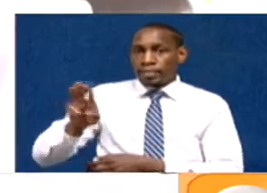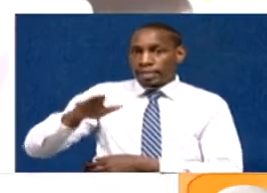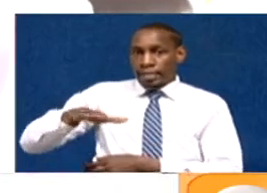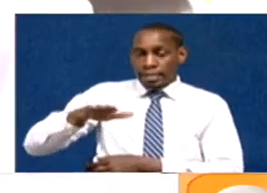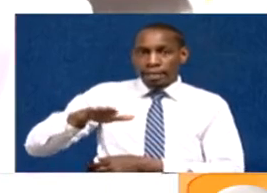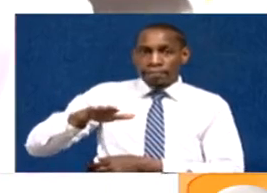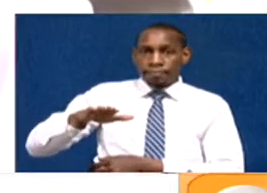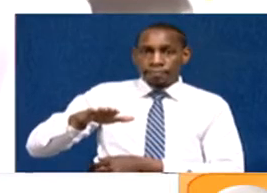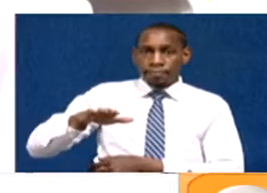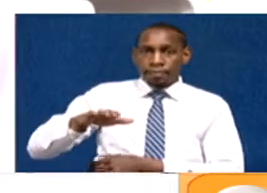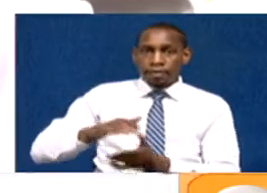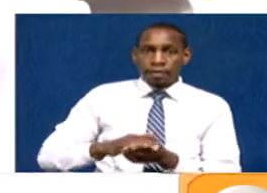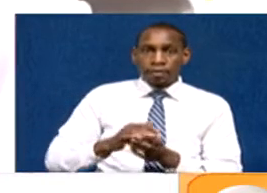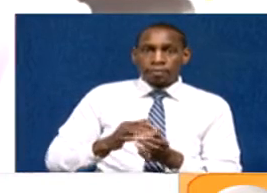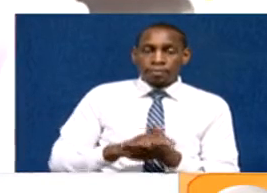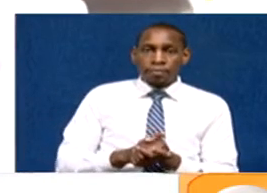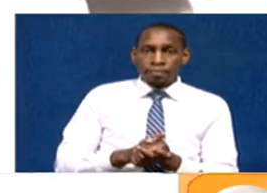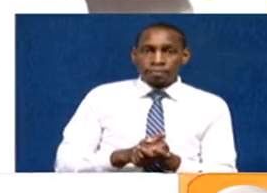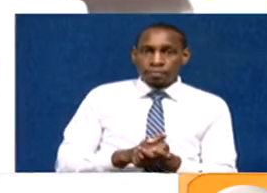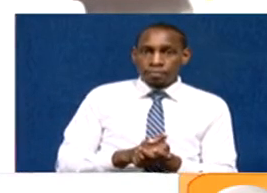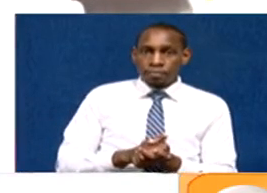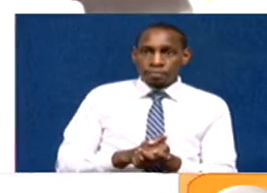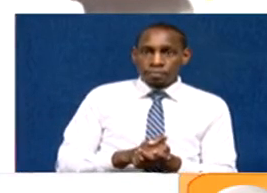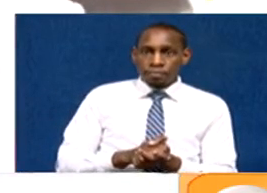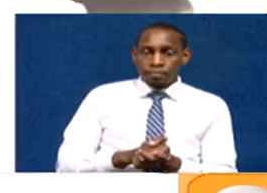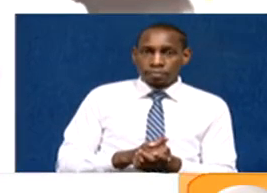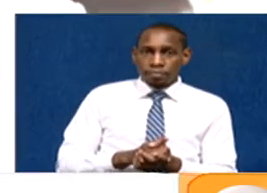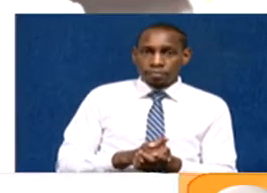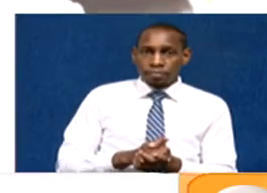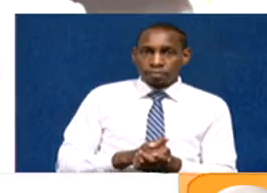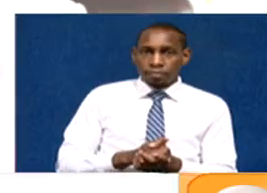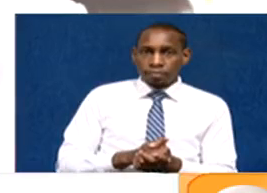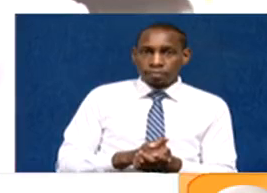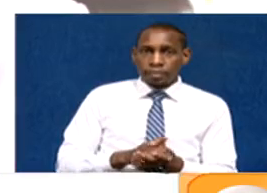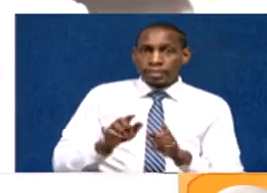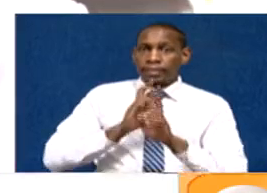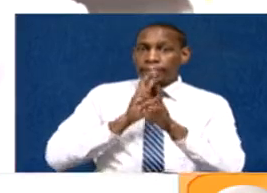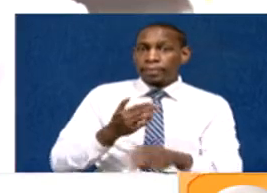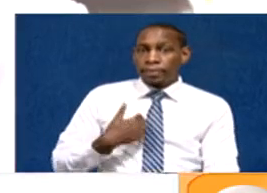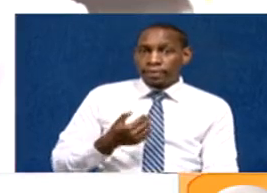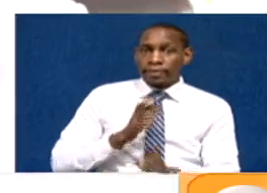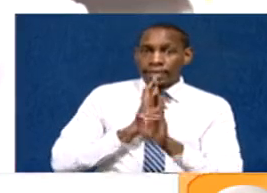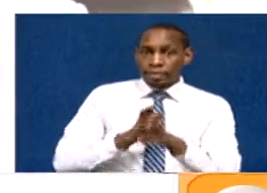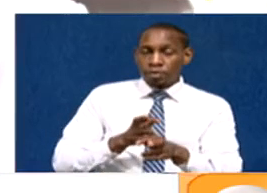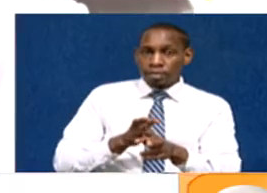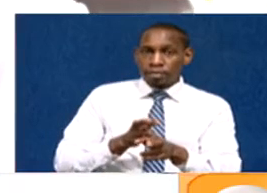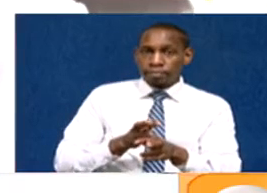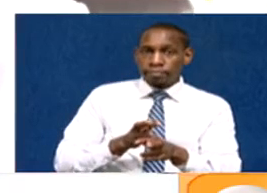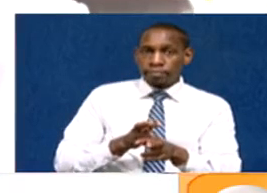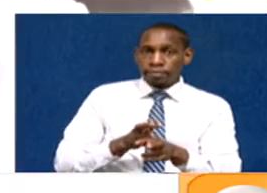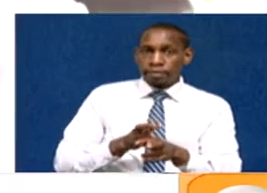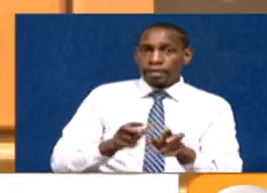Nairobi. We have a whole line that we took and metered the transformers there, and we have some reports on the results of that metering,